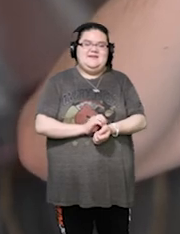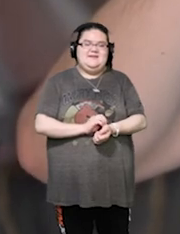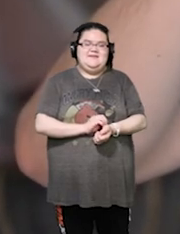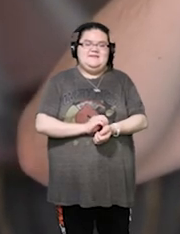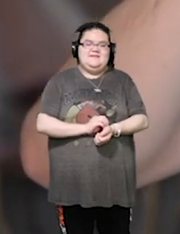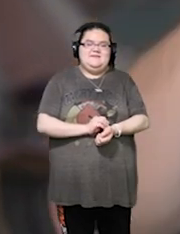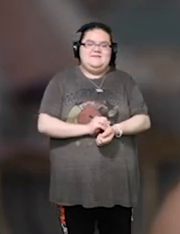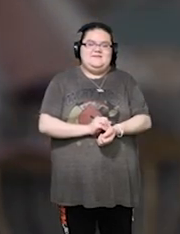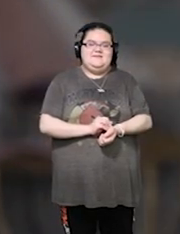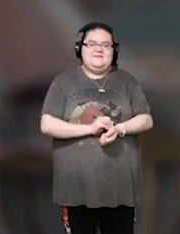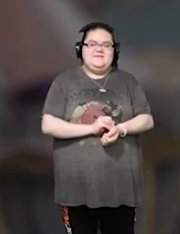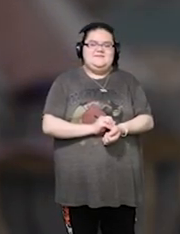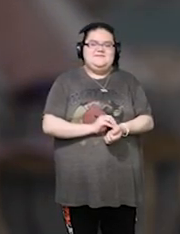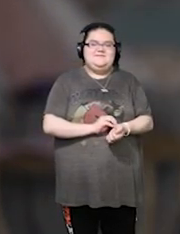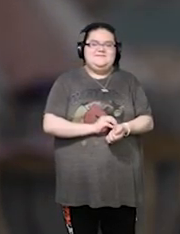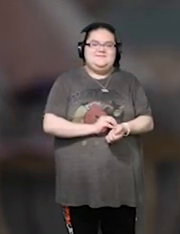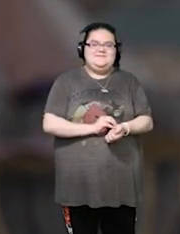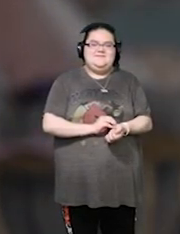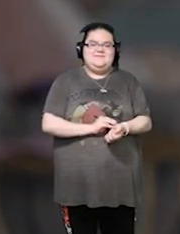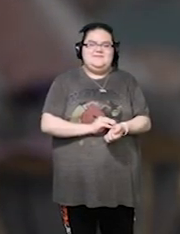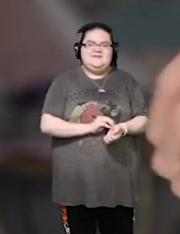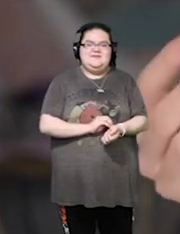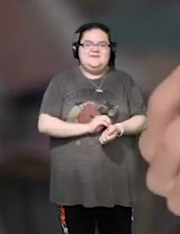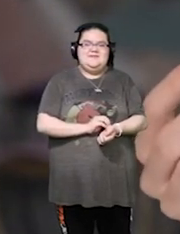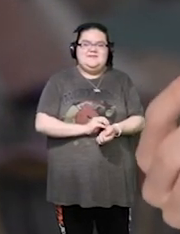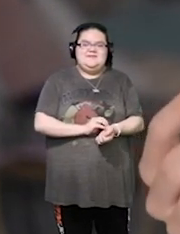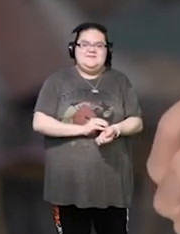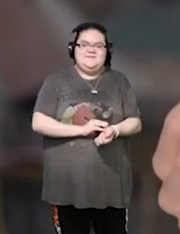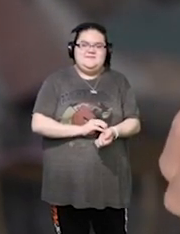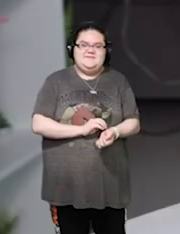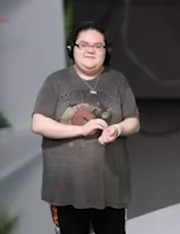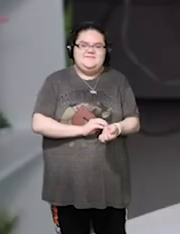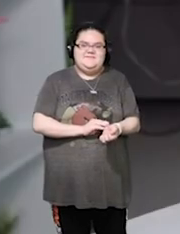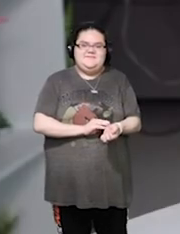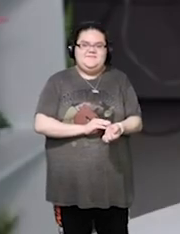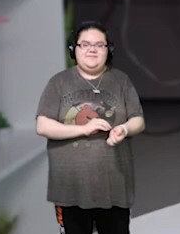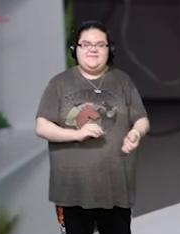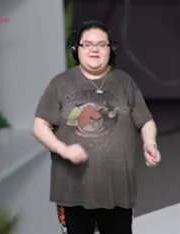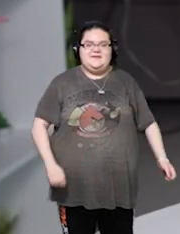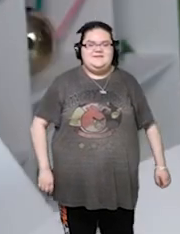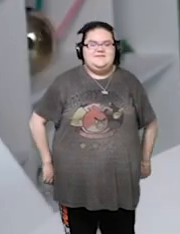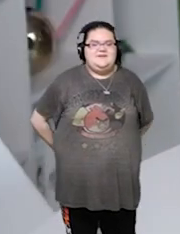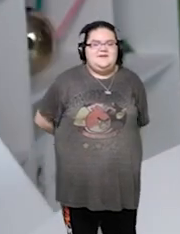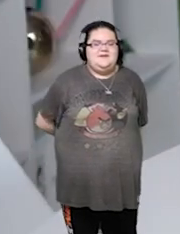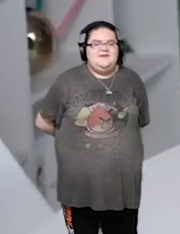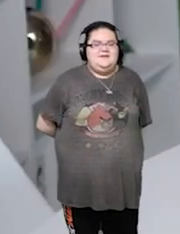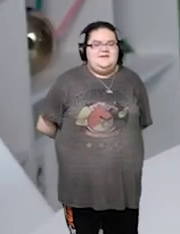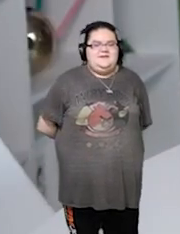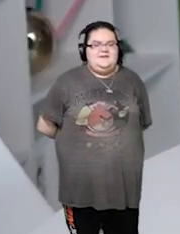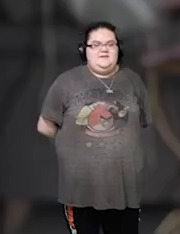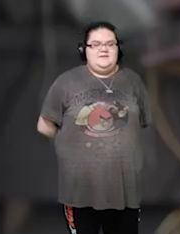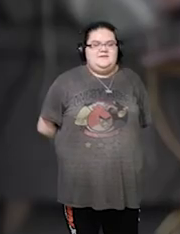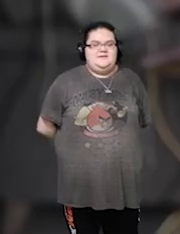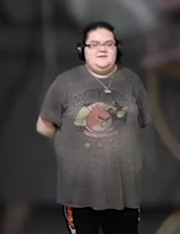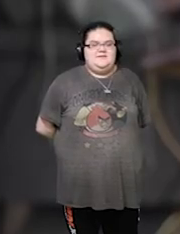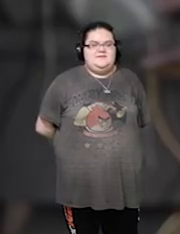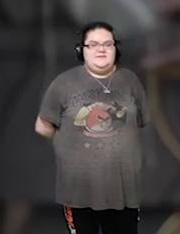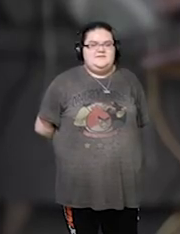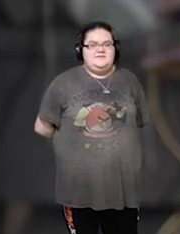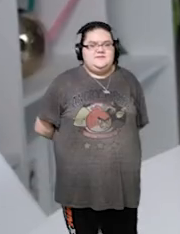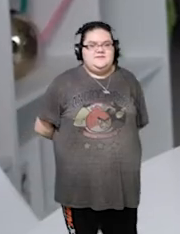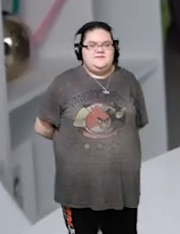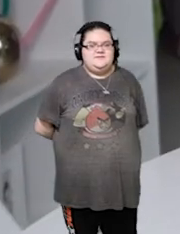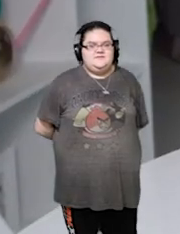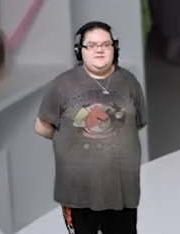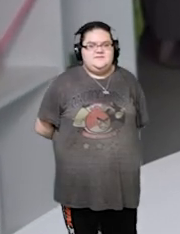Expensive Oreo right here, aka real Oreo. And that's a Boreo. You can't tell me, can you, yet, either? Okay, expensive. Kinder Bueno. But which one?